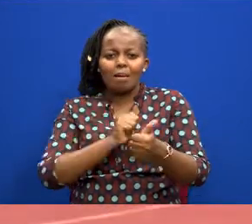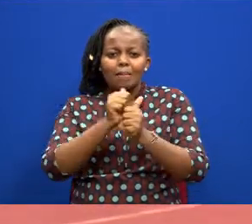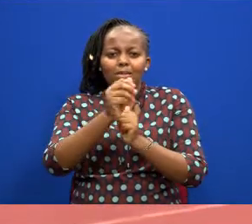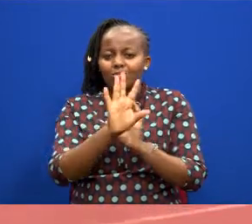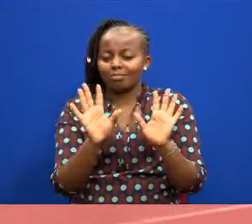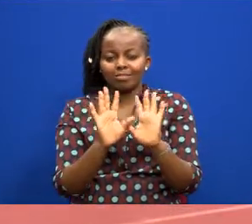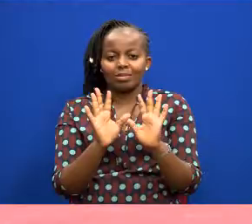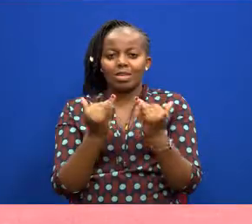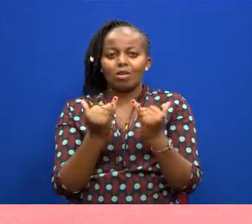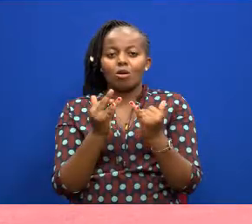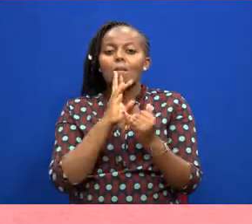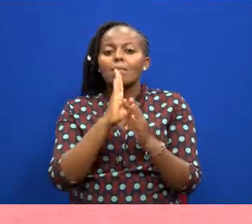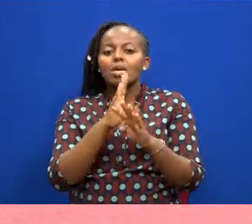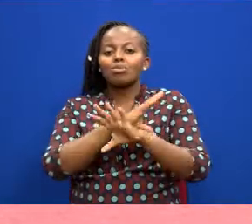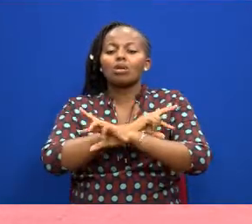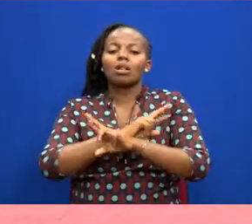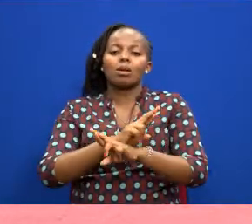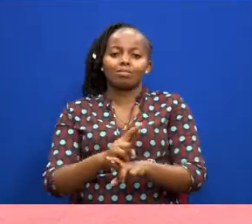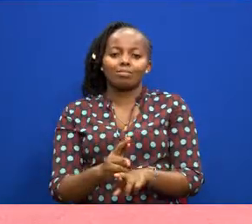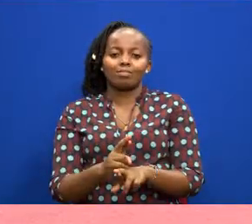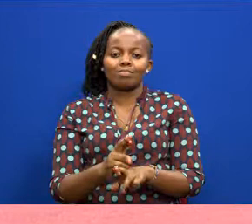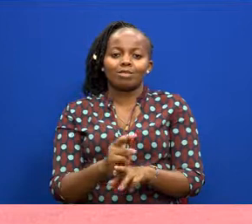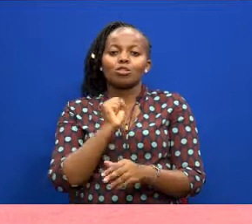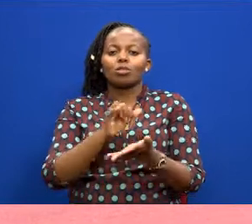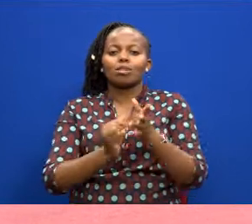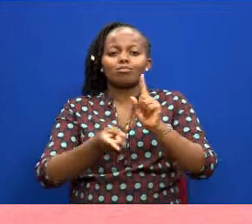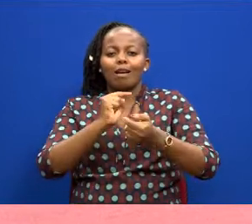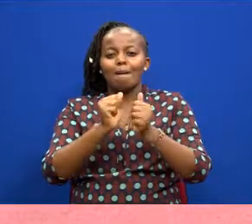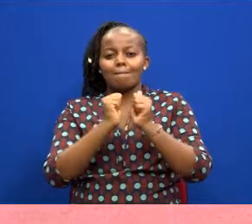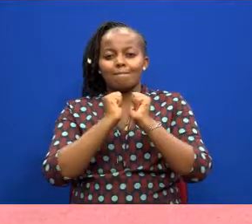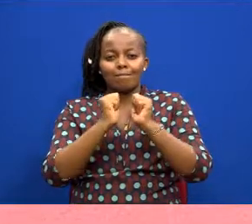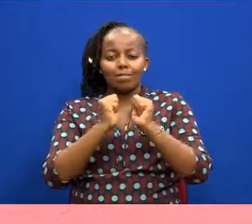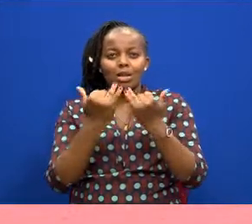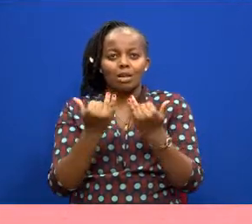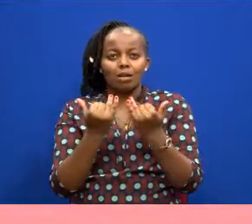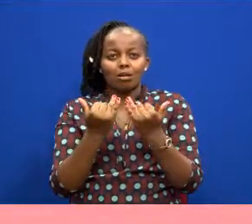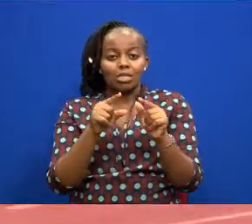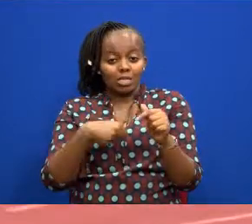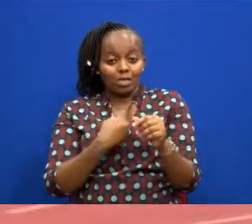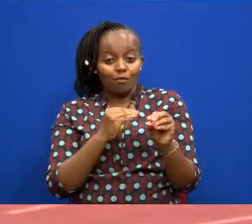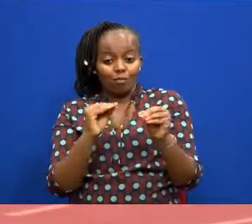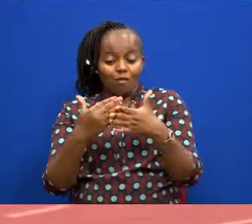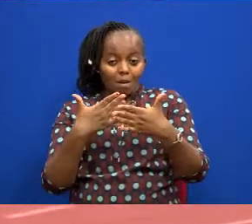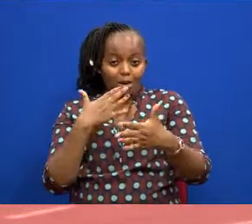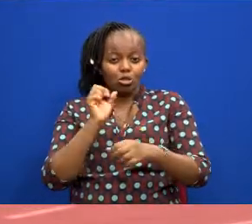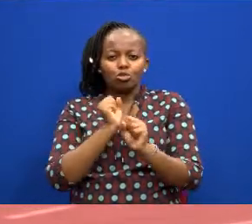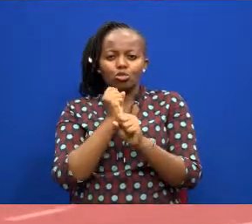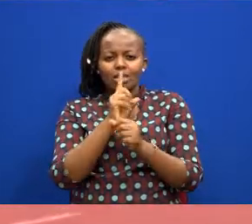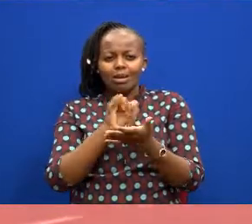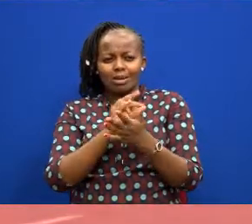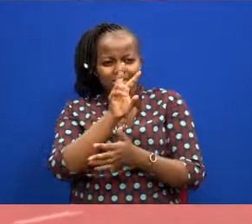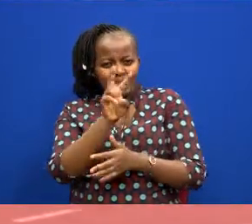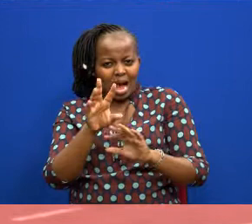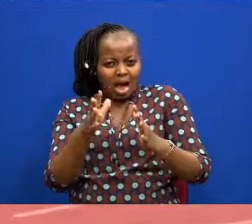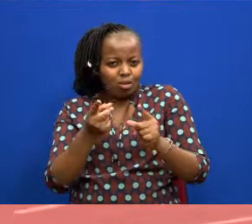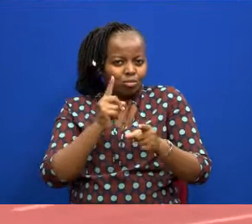comfortable. Okay? Stay relaxed a bit, but with powerful runs. Right, I'll move with the back just to